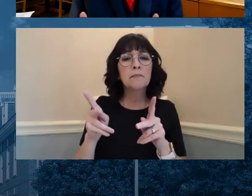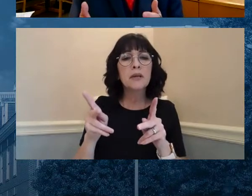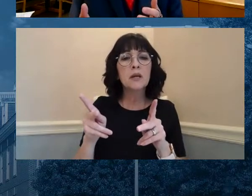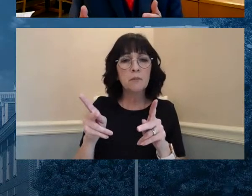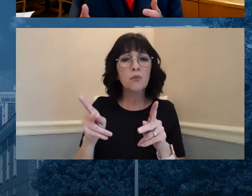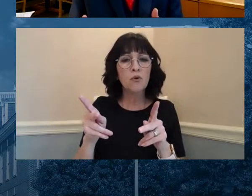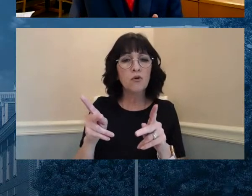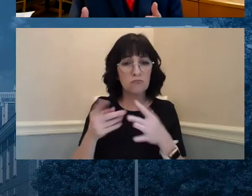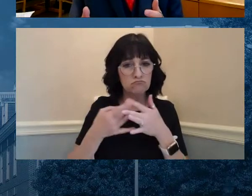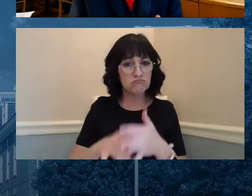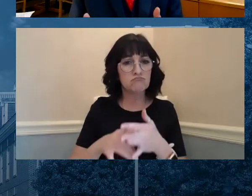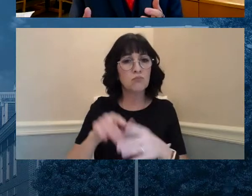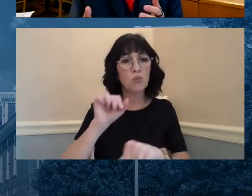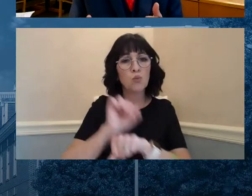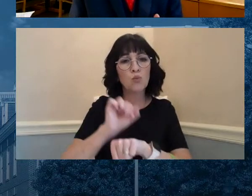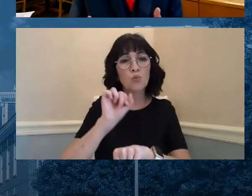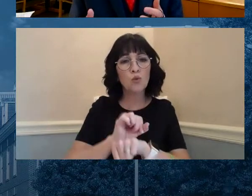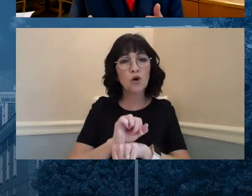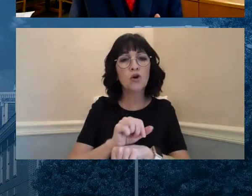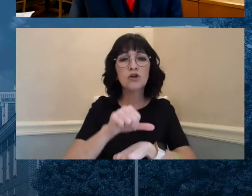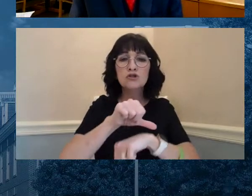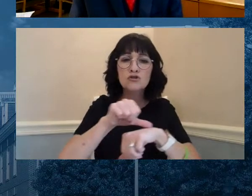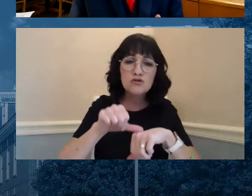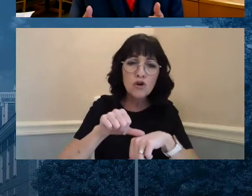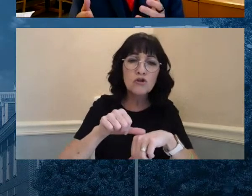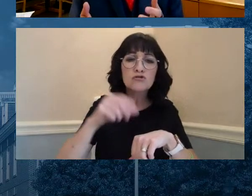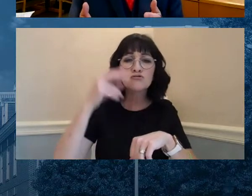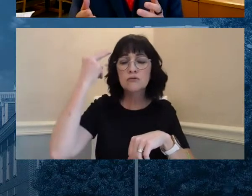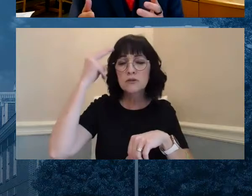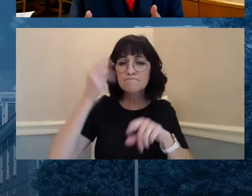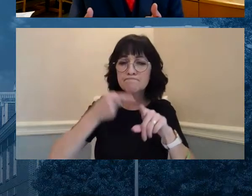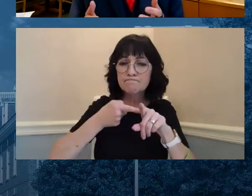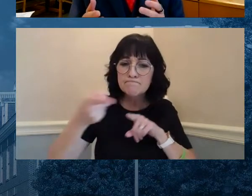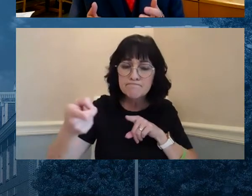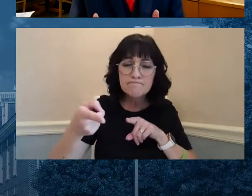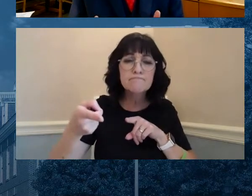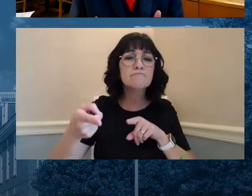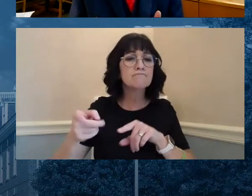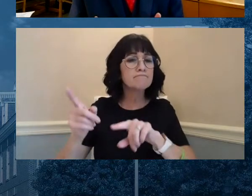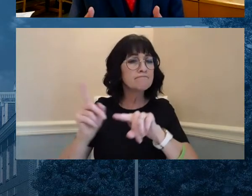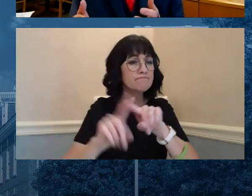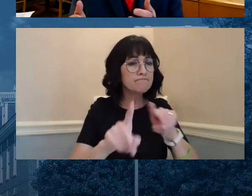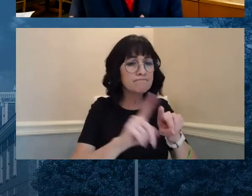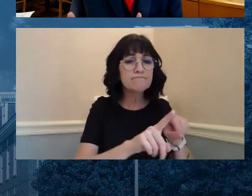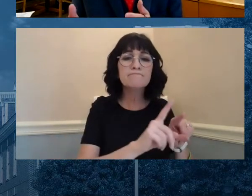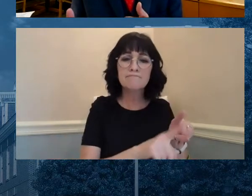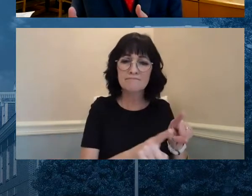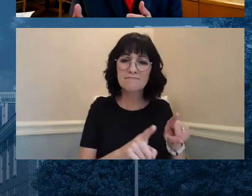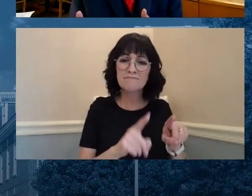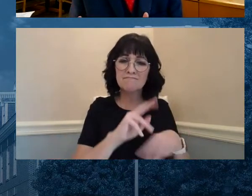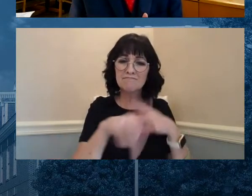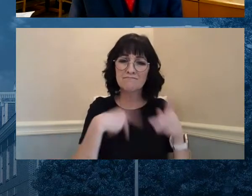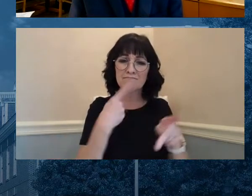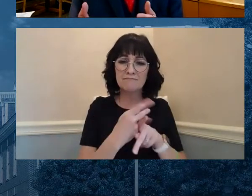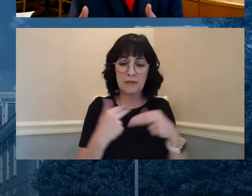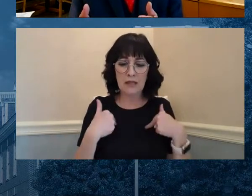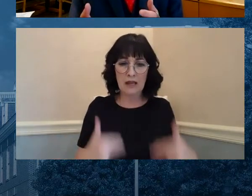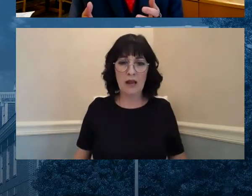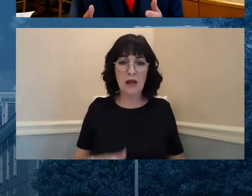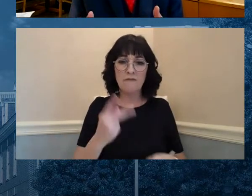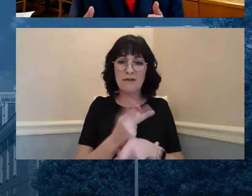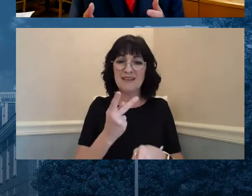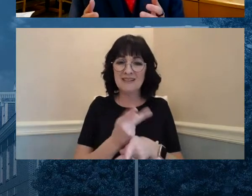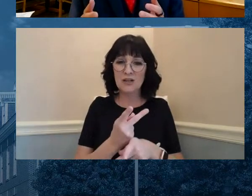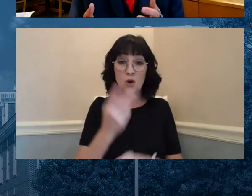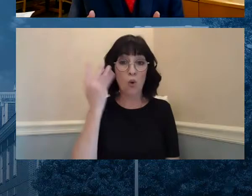know that we will face people who have the challenges of needing health care once we get to a point where